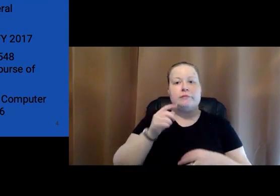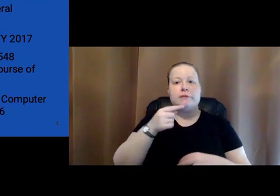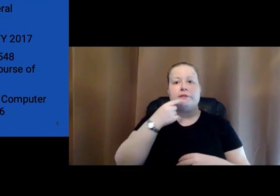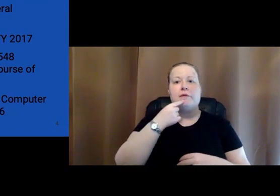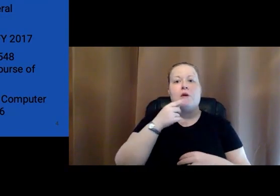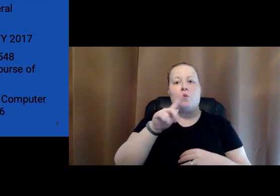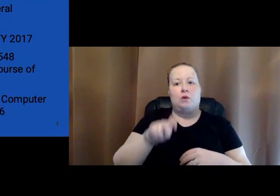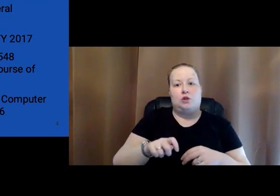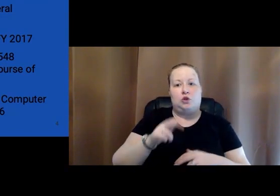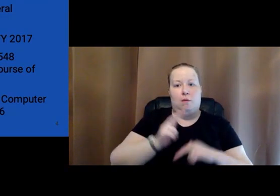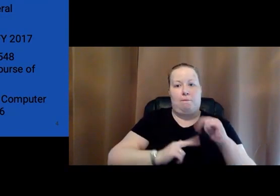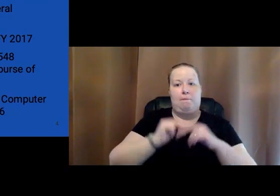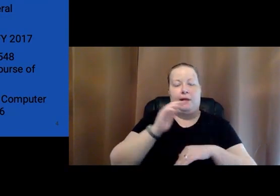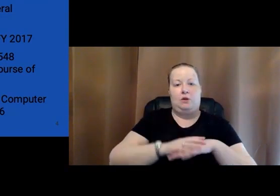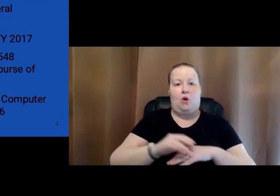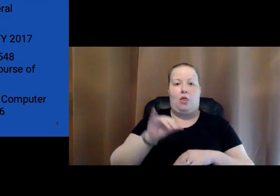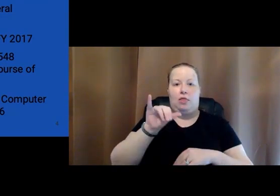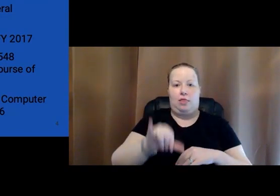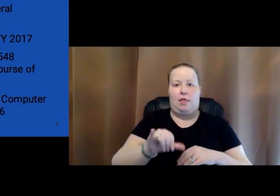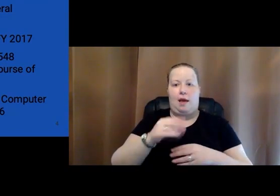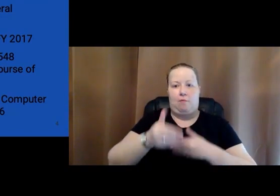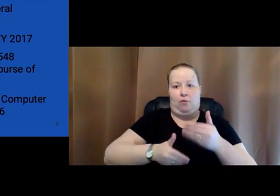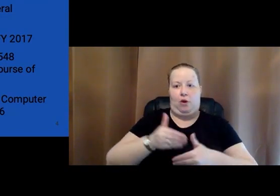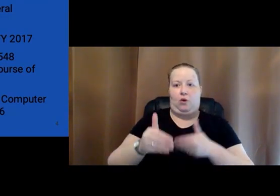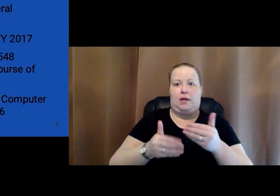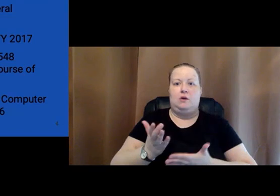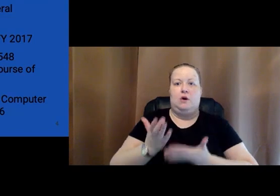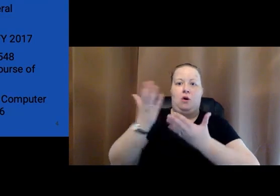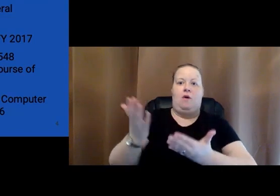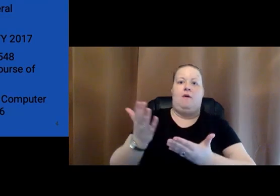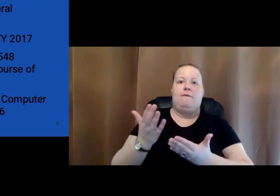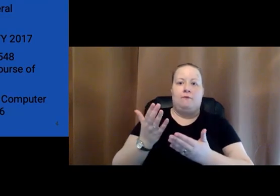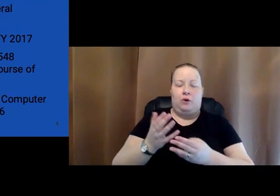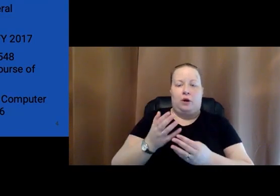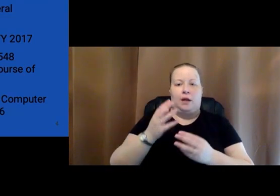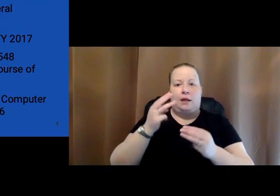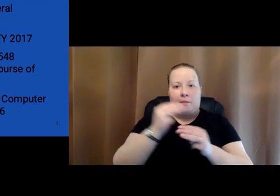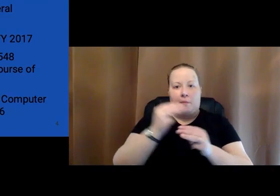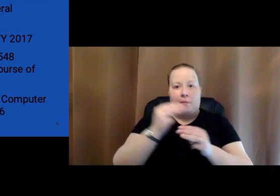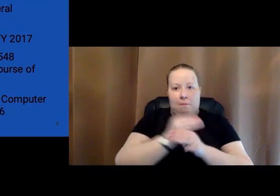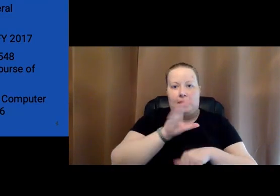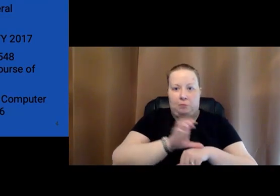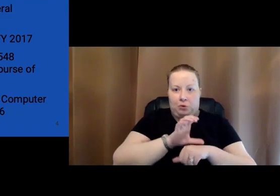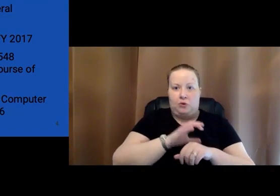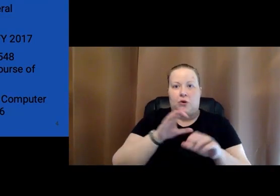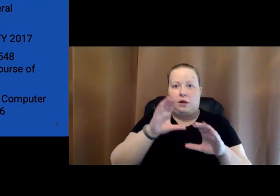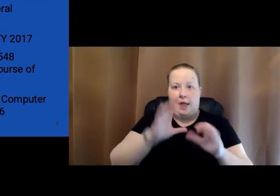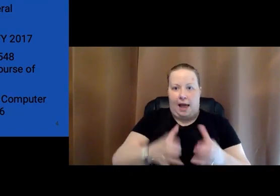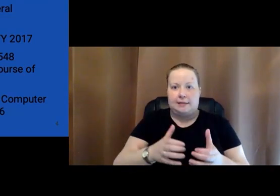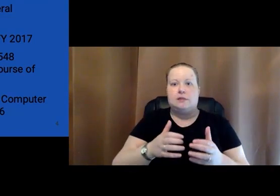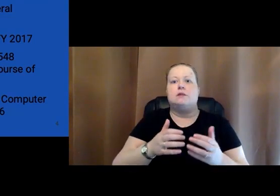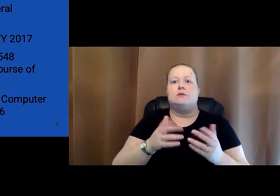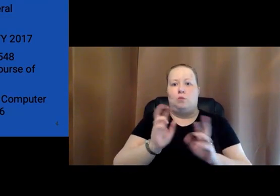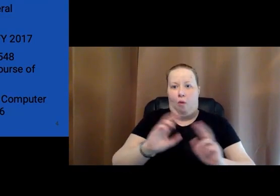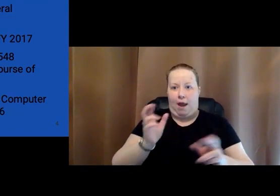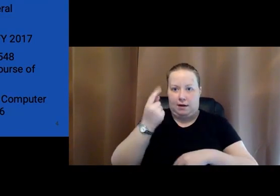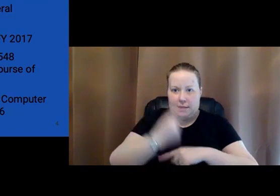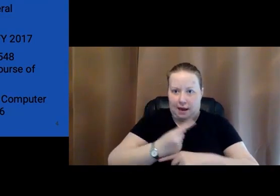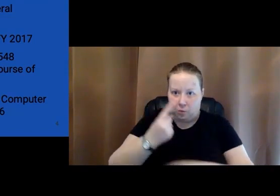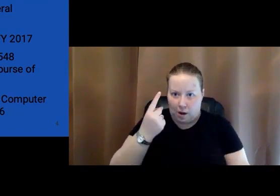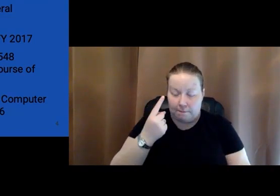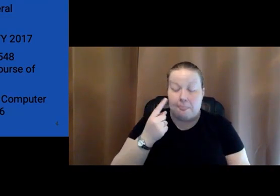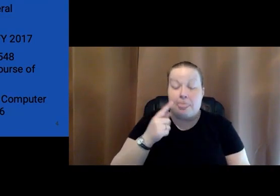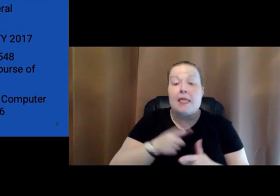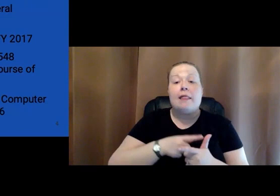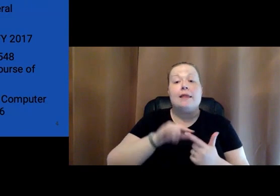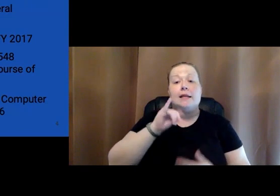student the hands-on computer science and math classes that make them job ready on day one. So that was a big signal to the nation. And then on